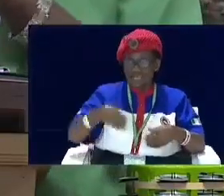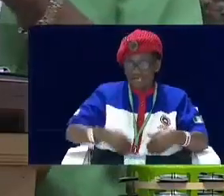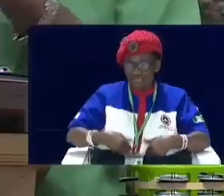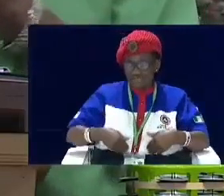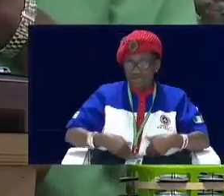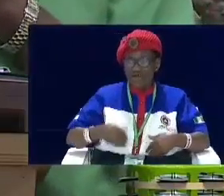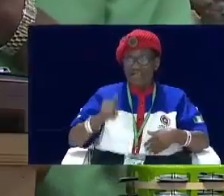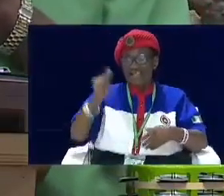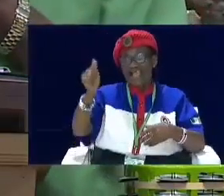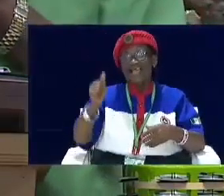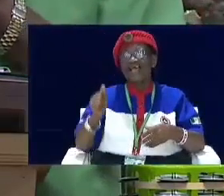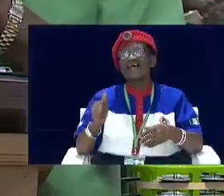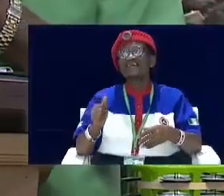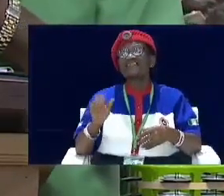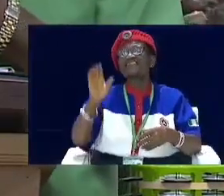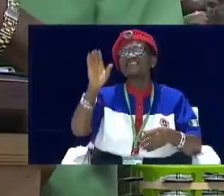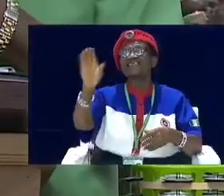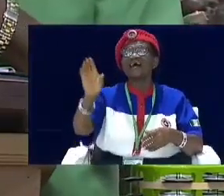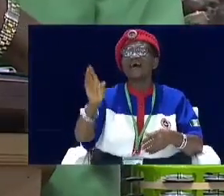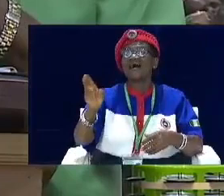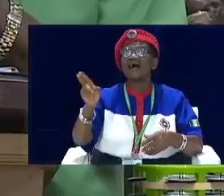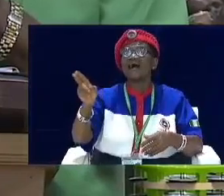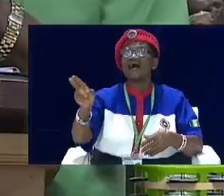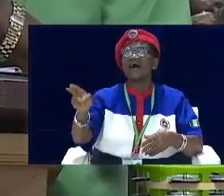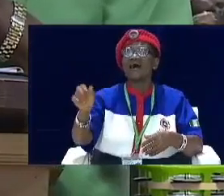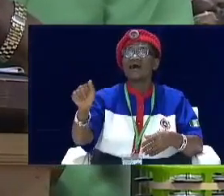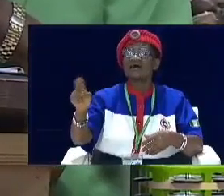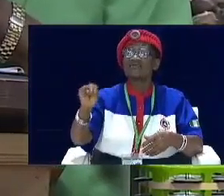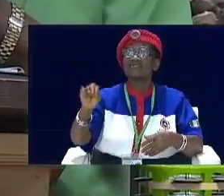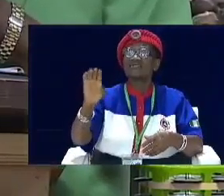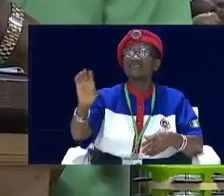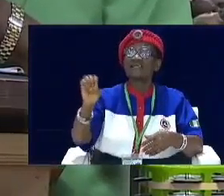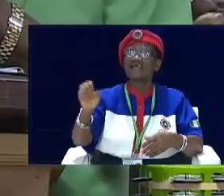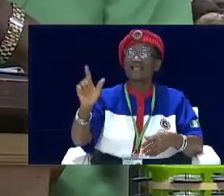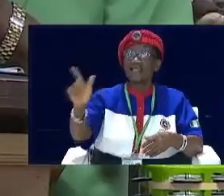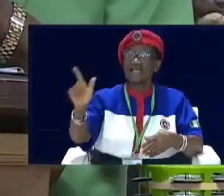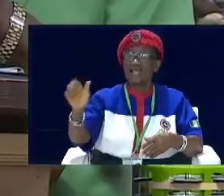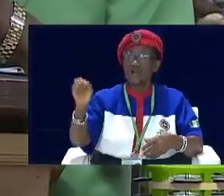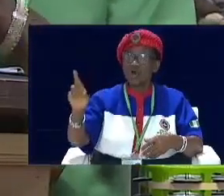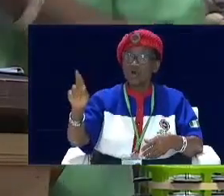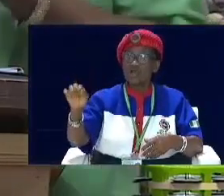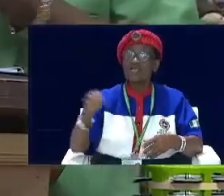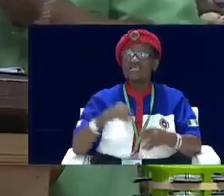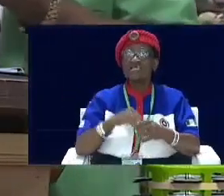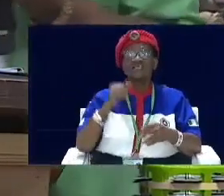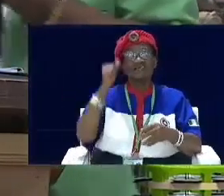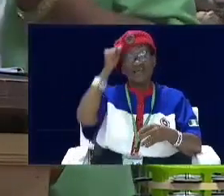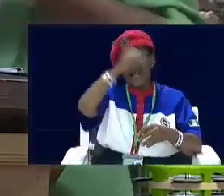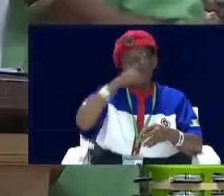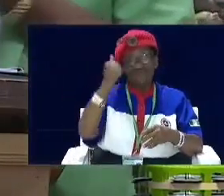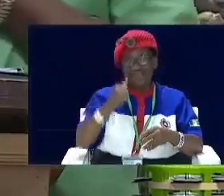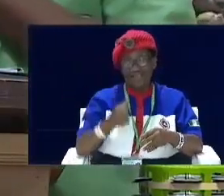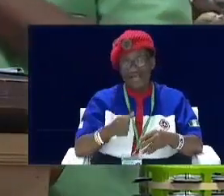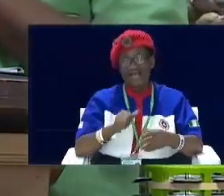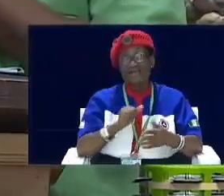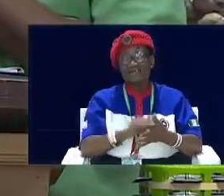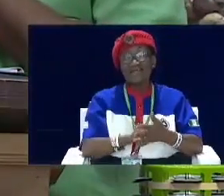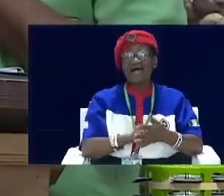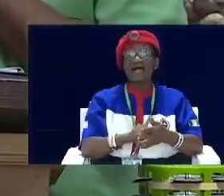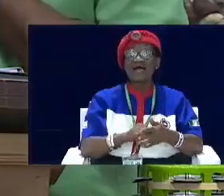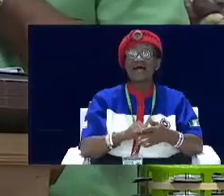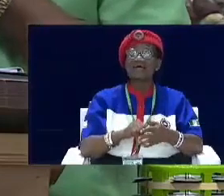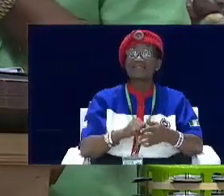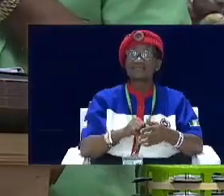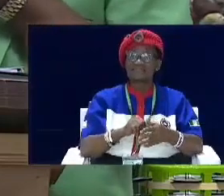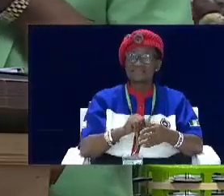je in Africa. Ni olori ileiwe university to kere julo. But that wasn't my destiny. Sugbon iyen o